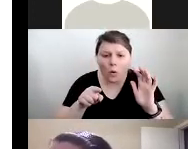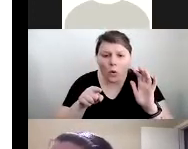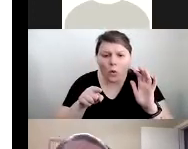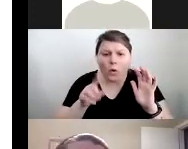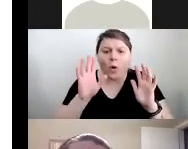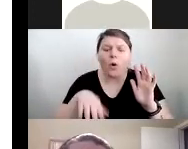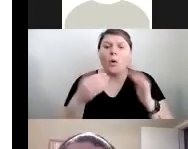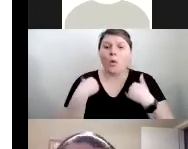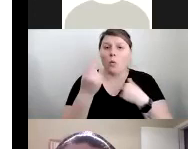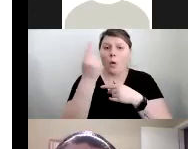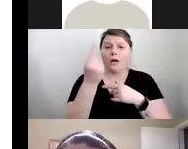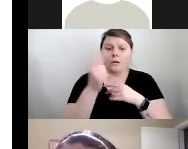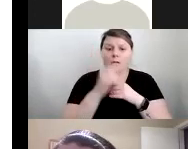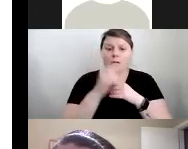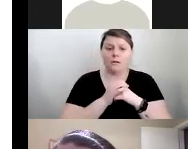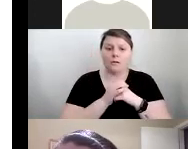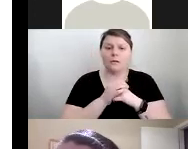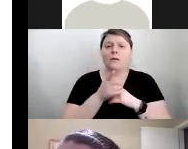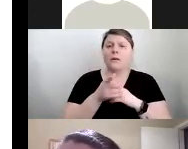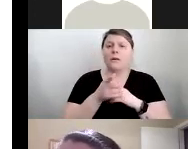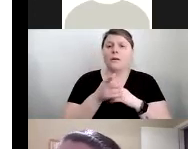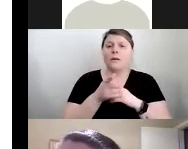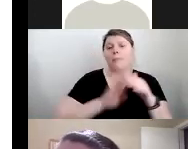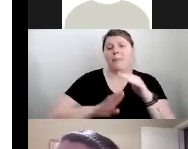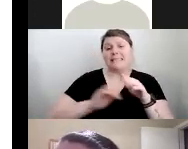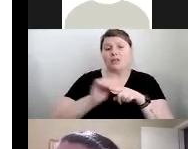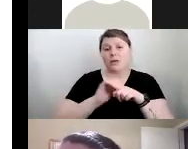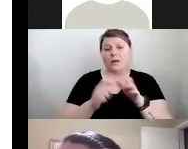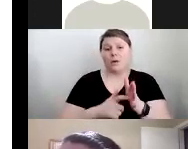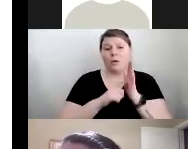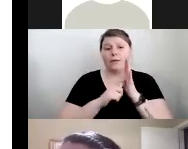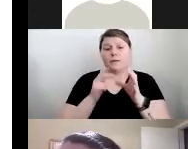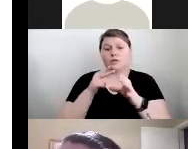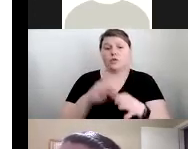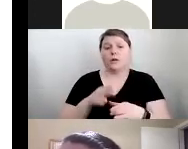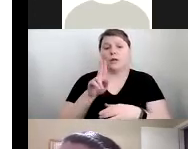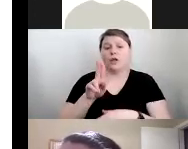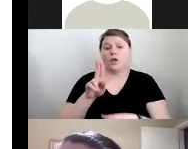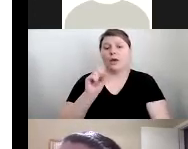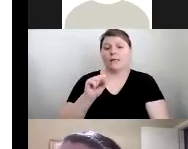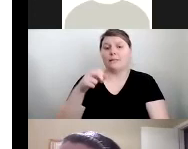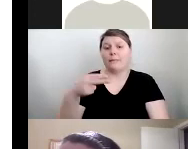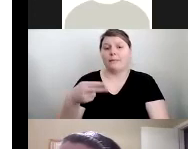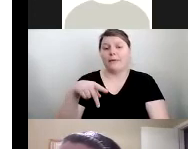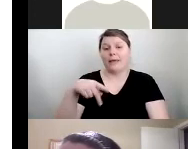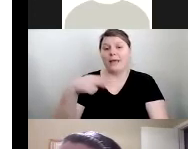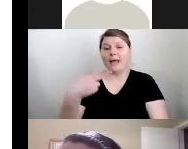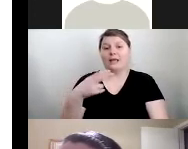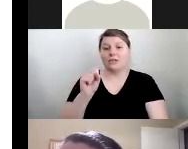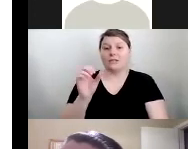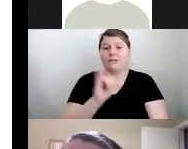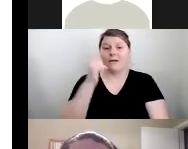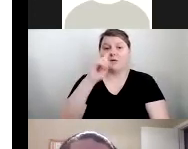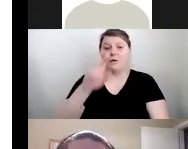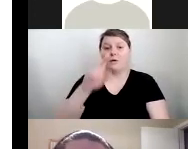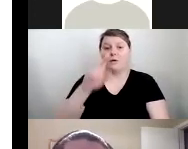just had one pop up. Is basic training a requirement to join the USPHS, like it is for the National